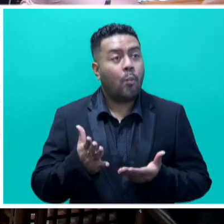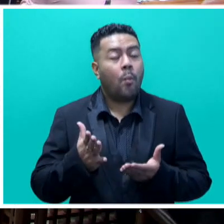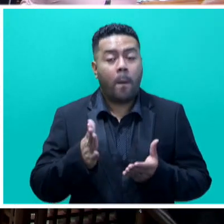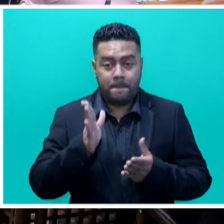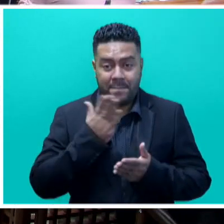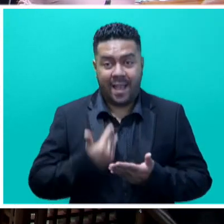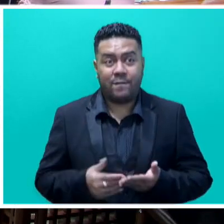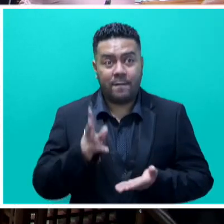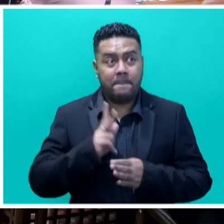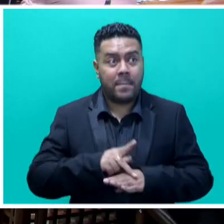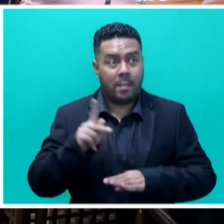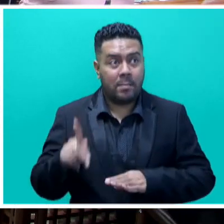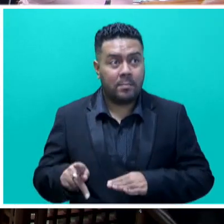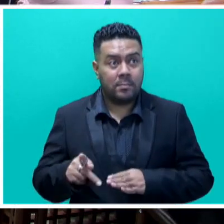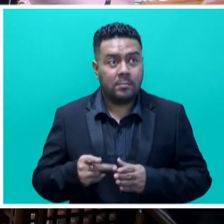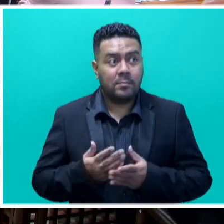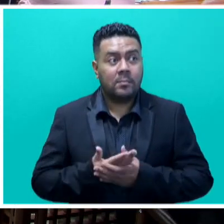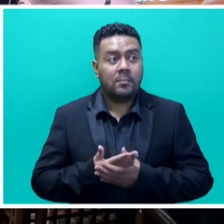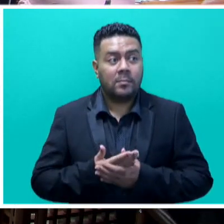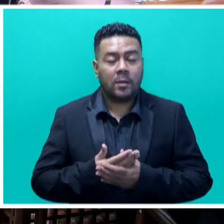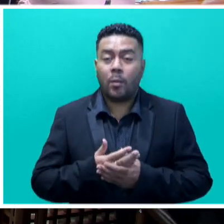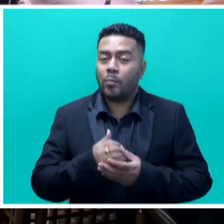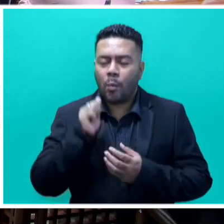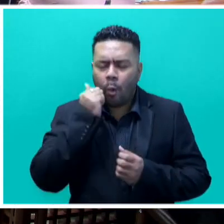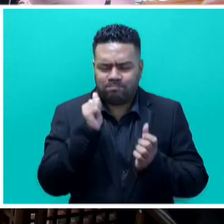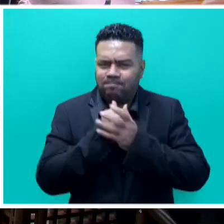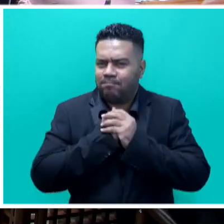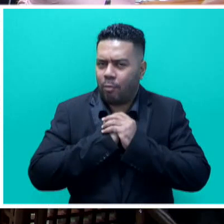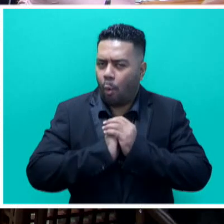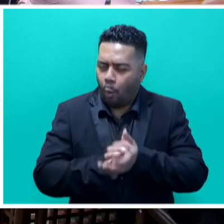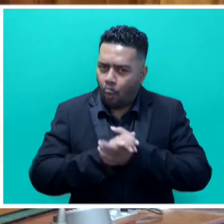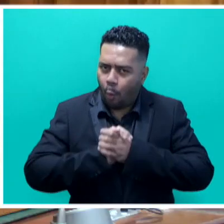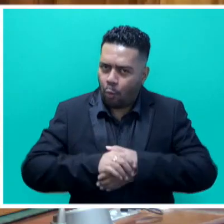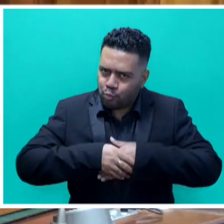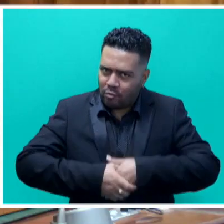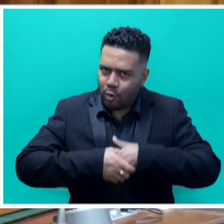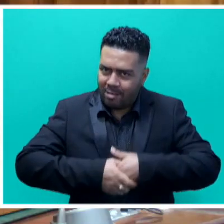Parliament our warmest congratulations